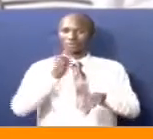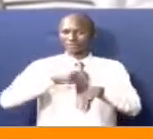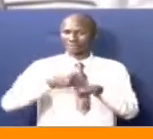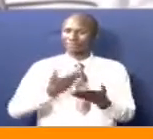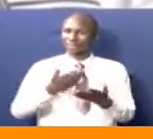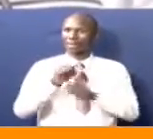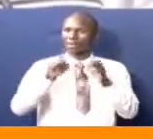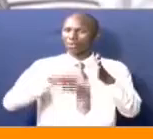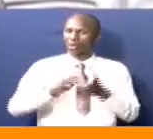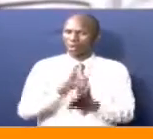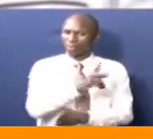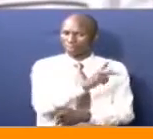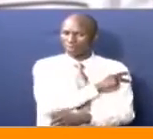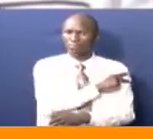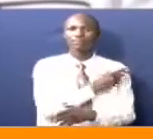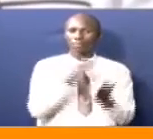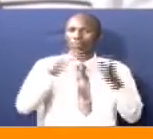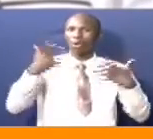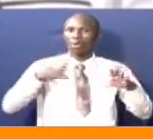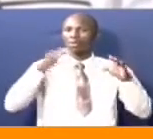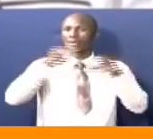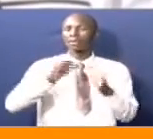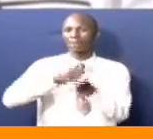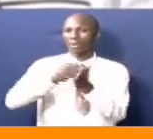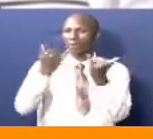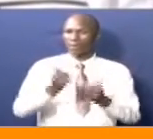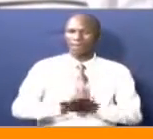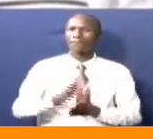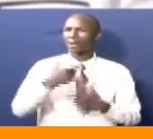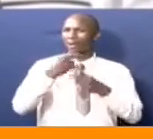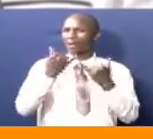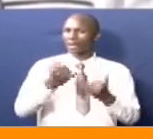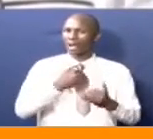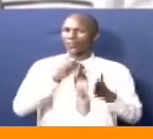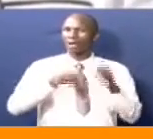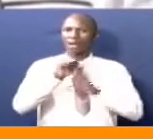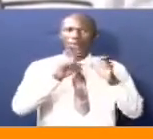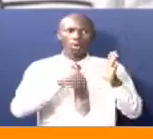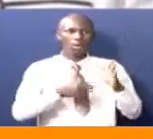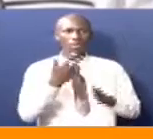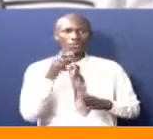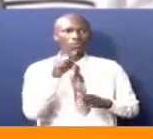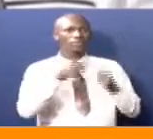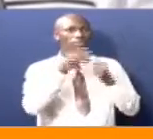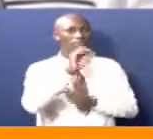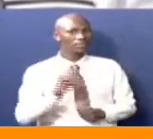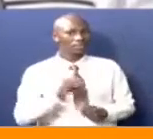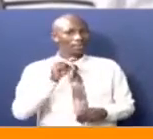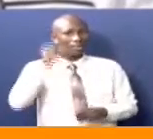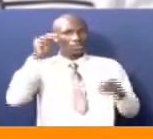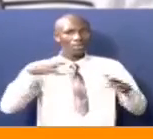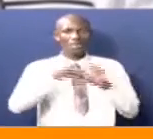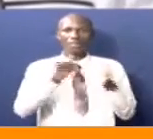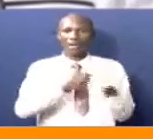in terms of vaccinating more people here in Makueni. Right now we have about 3.6% of the adult population of